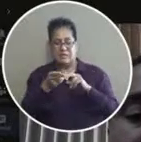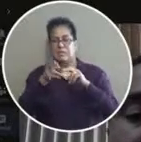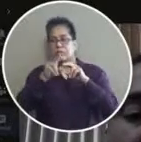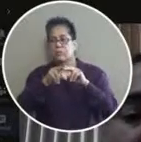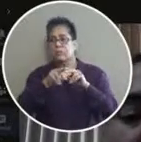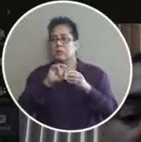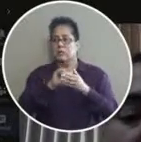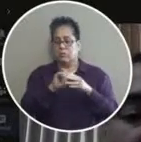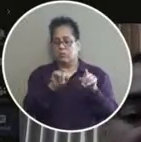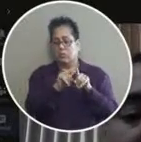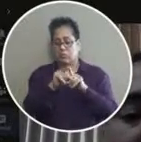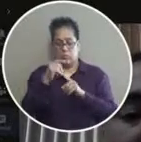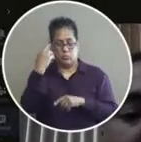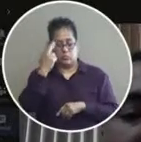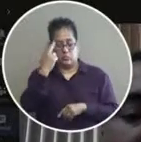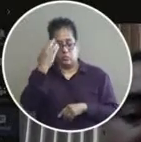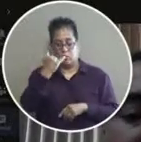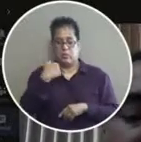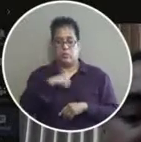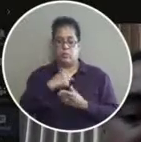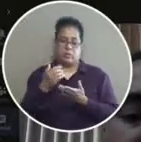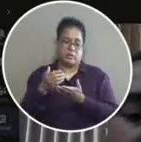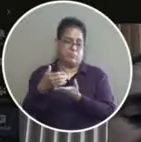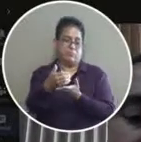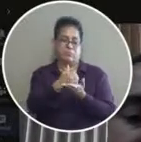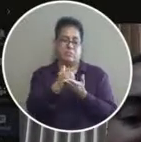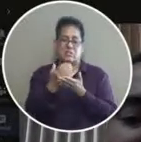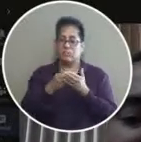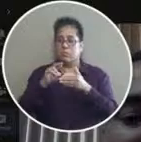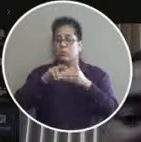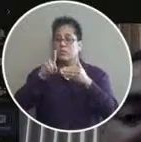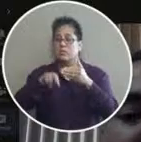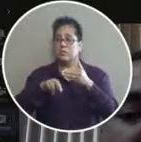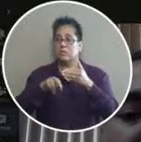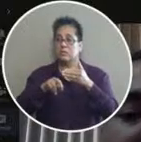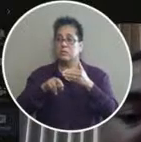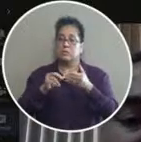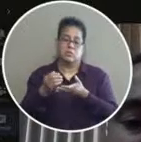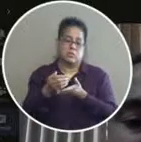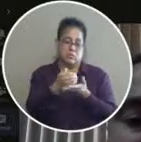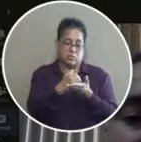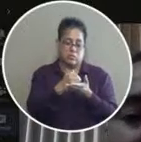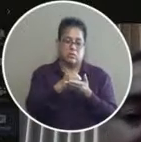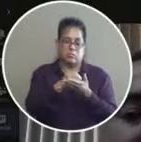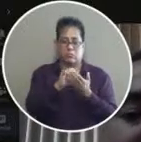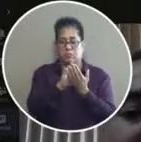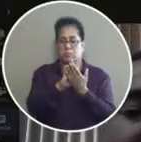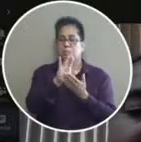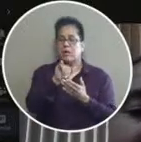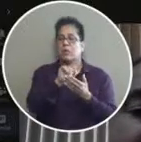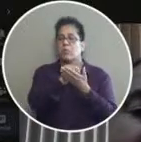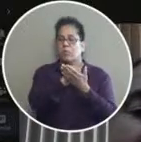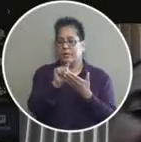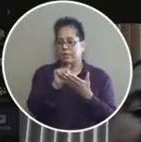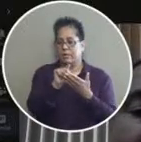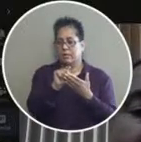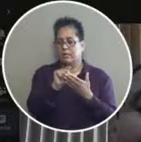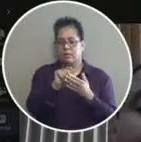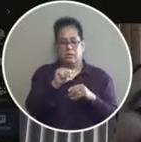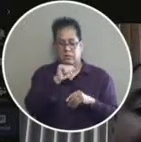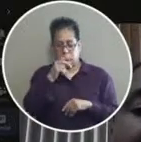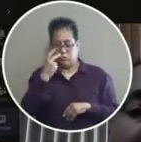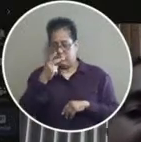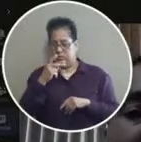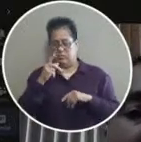that was the reason also why we compile some of the results and we put them by weeks, so we don't see that variation